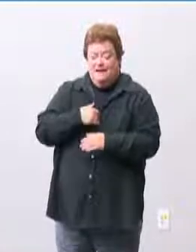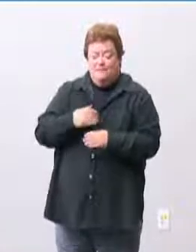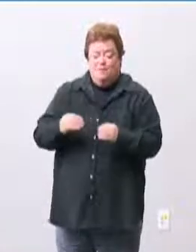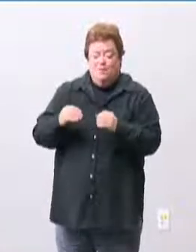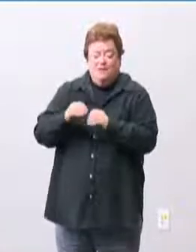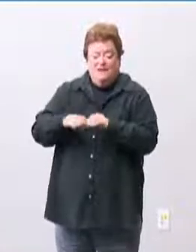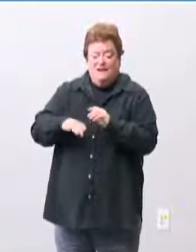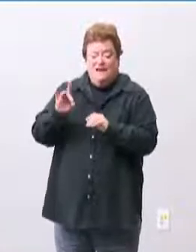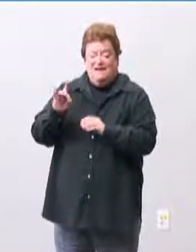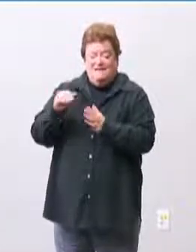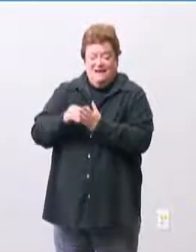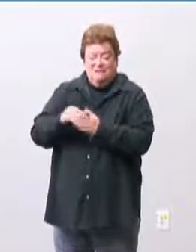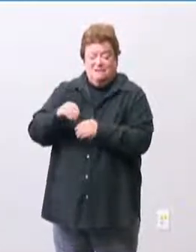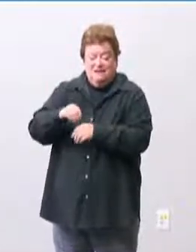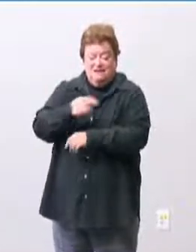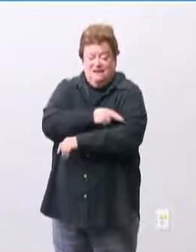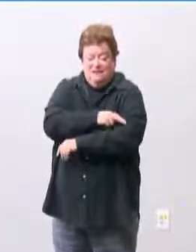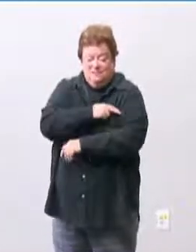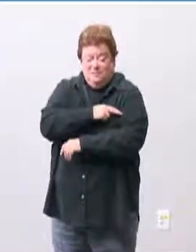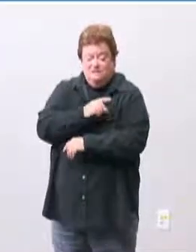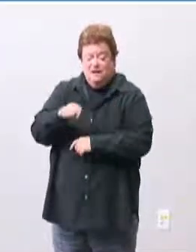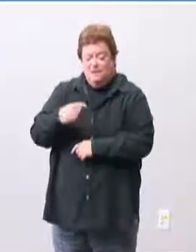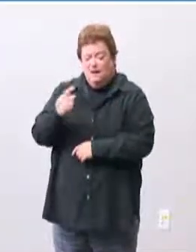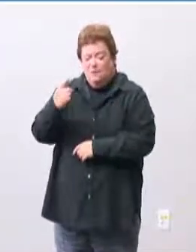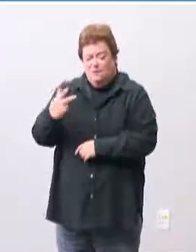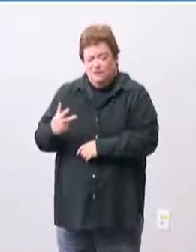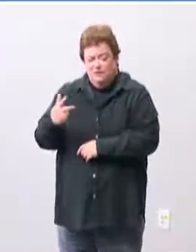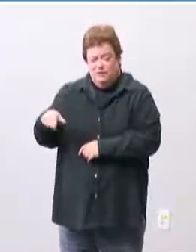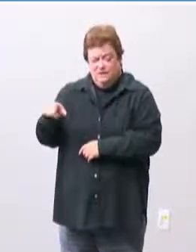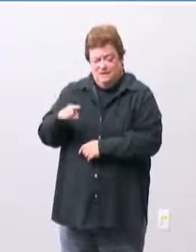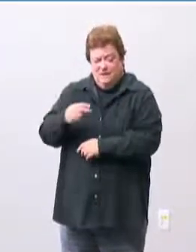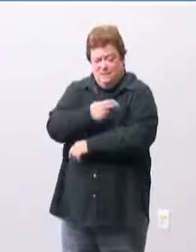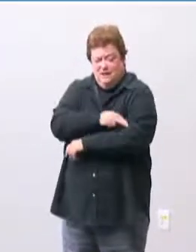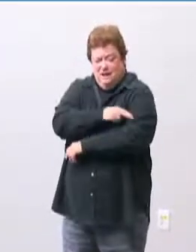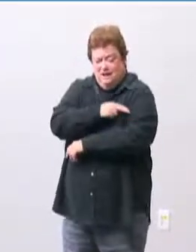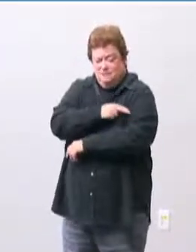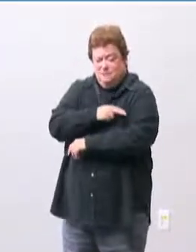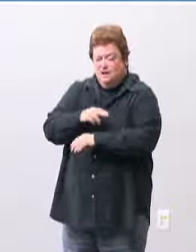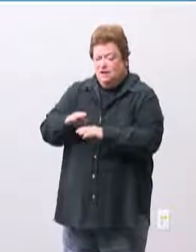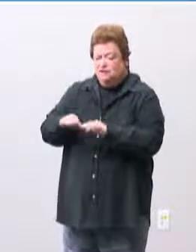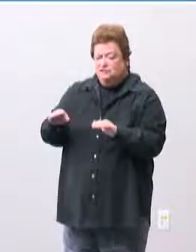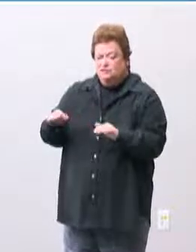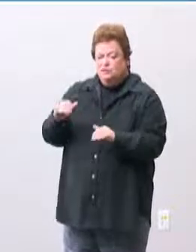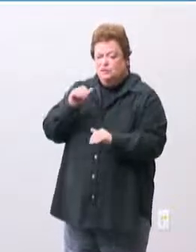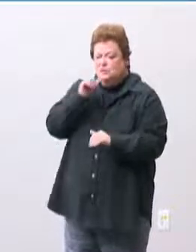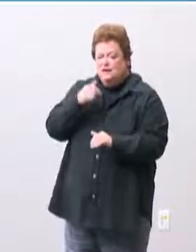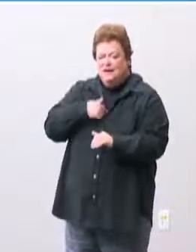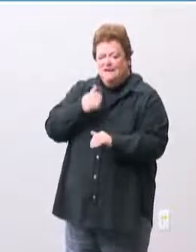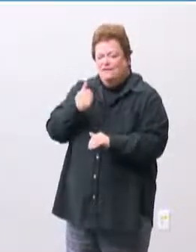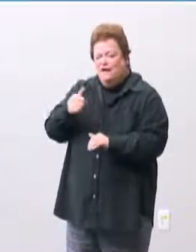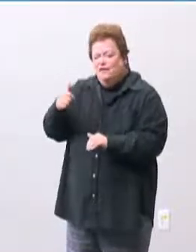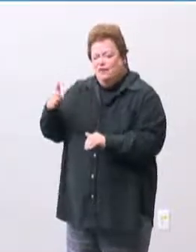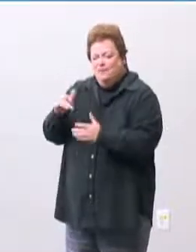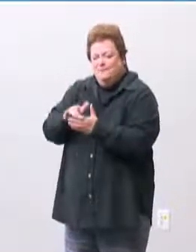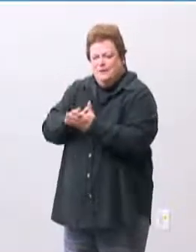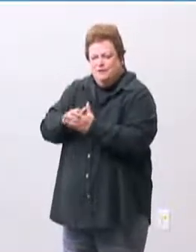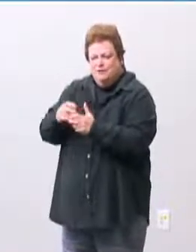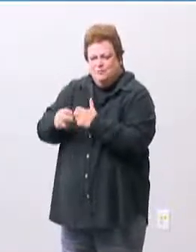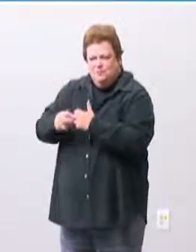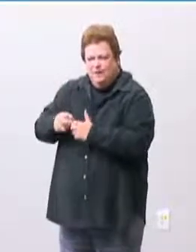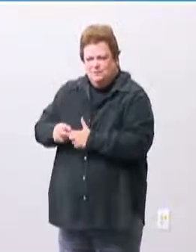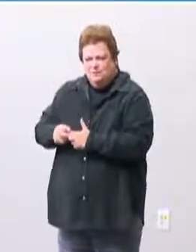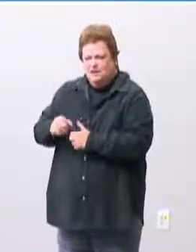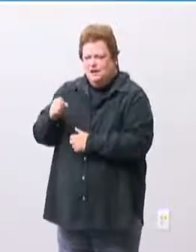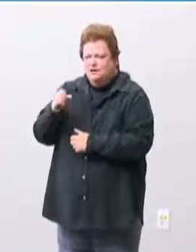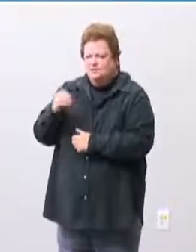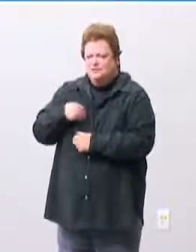hospitalizations. And about a third of those hospitalized, they were in kids who had no underlying medical problems, which means we don't really